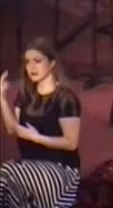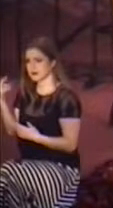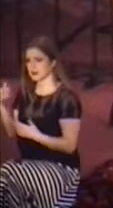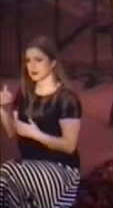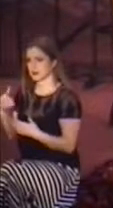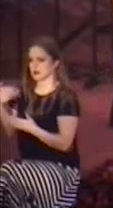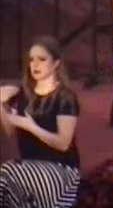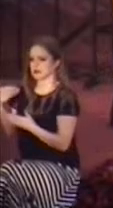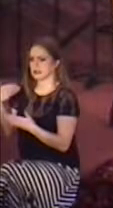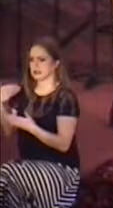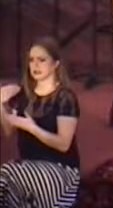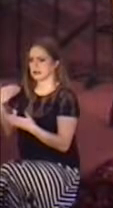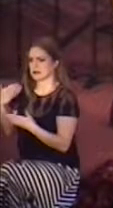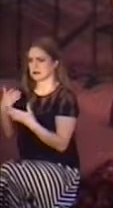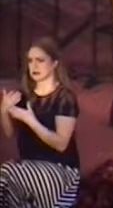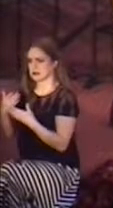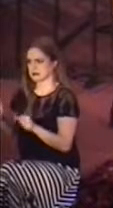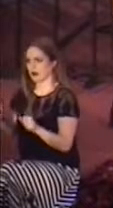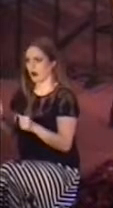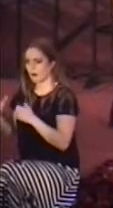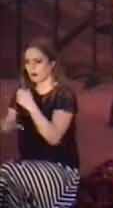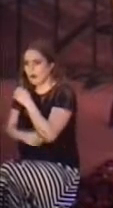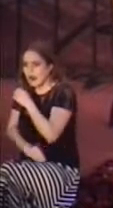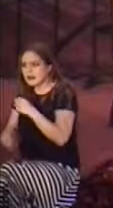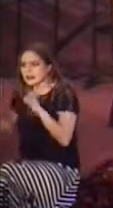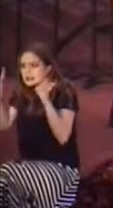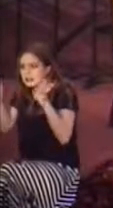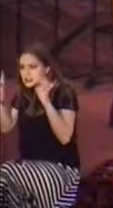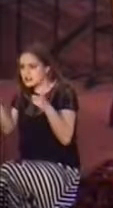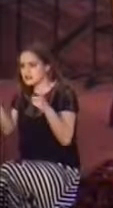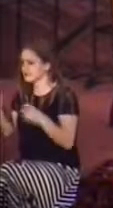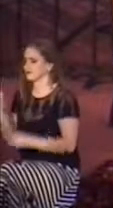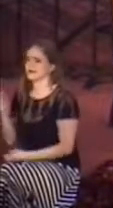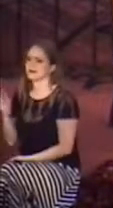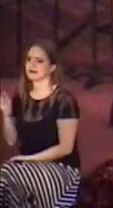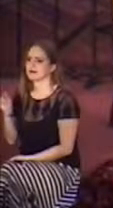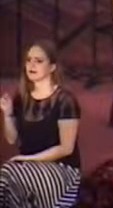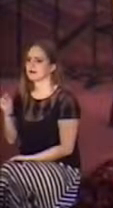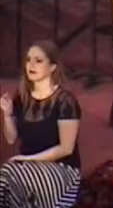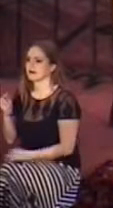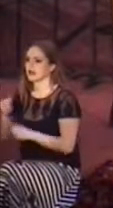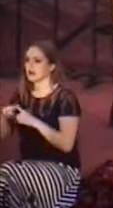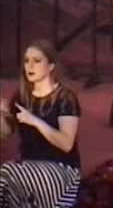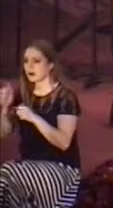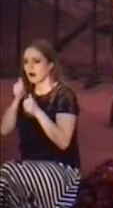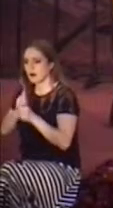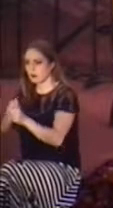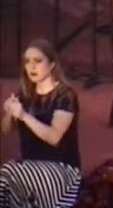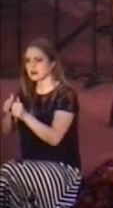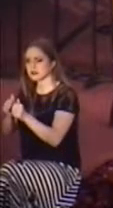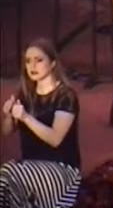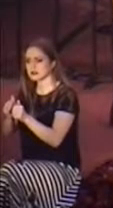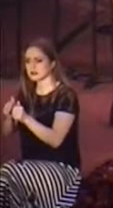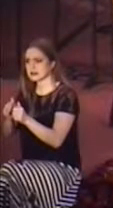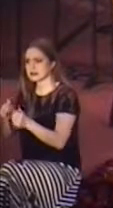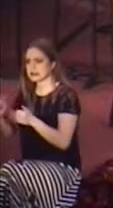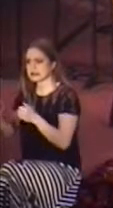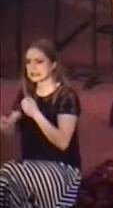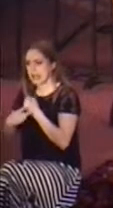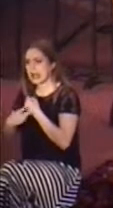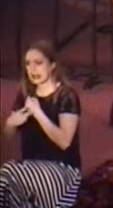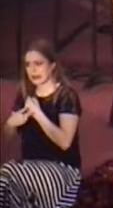poverty's issues? No, but He did, and the apostles with Him save up money, and they had a purse, they had a treasure box that